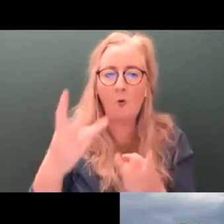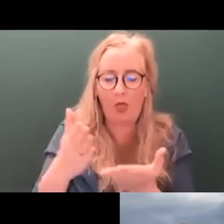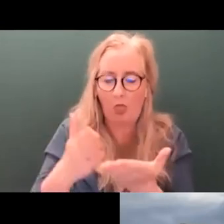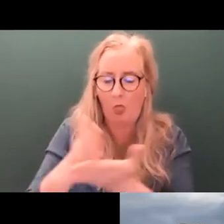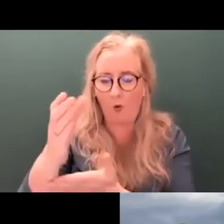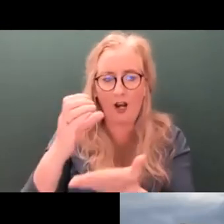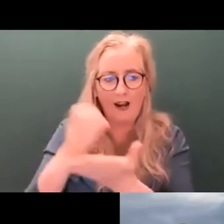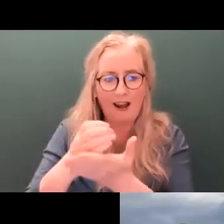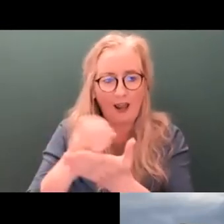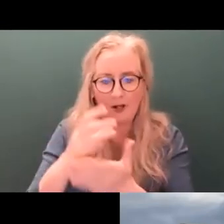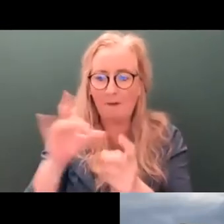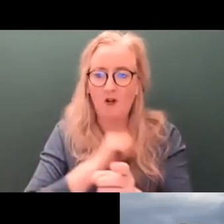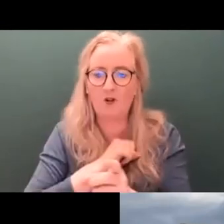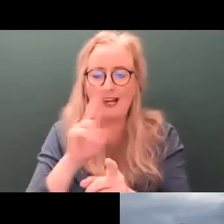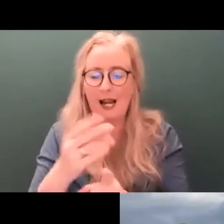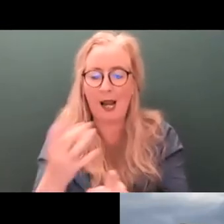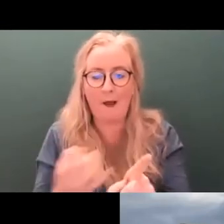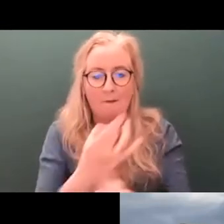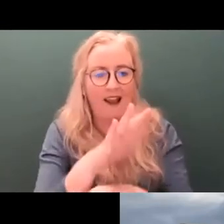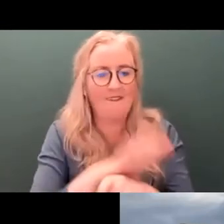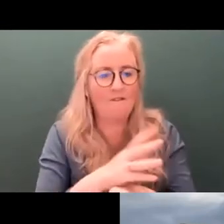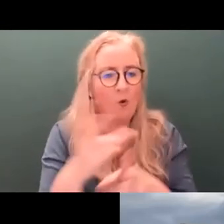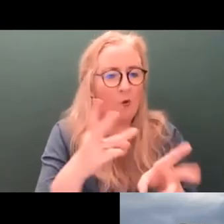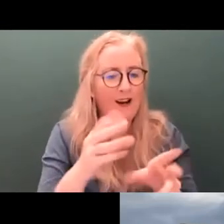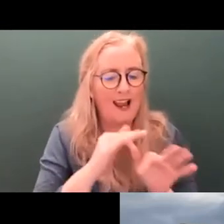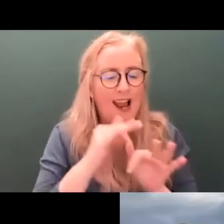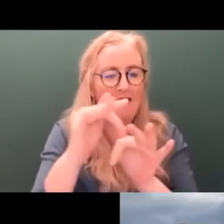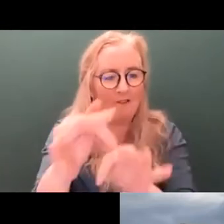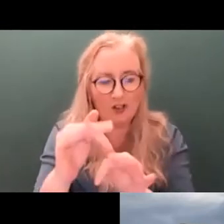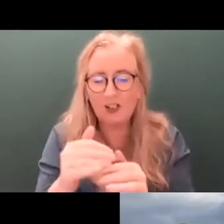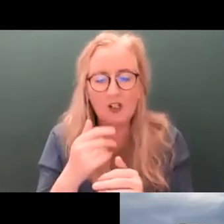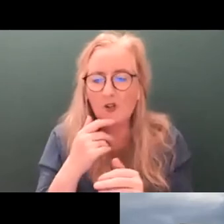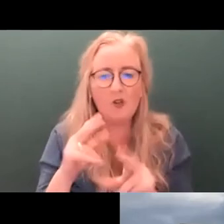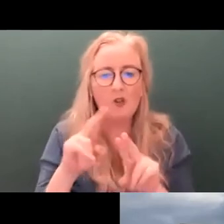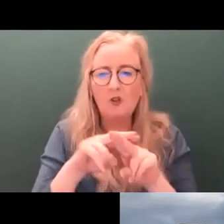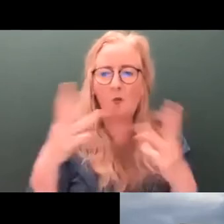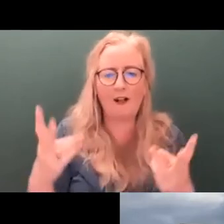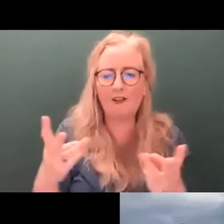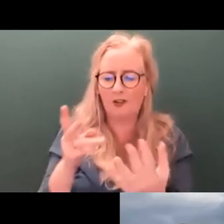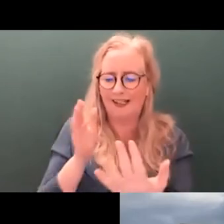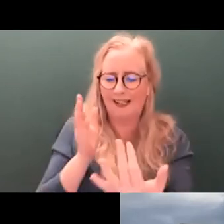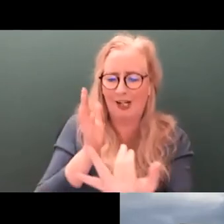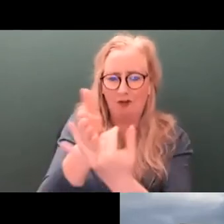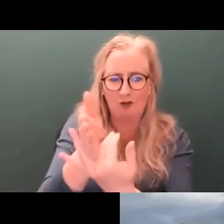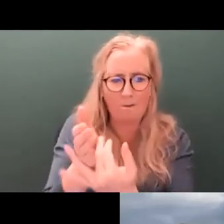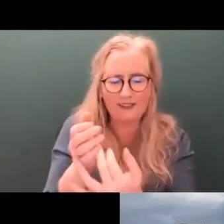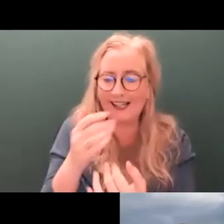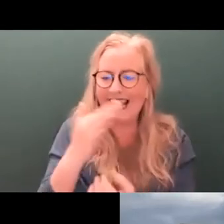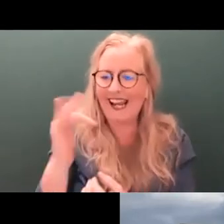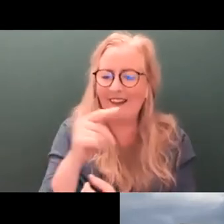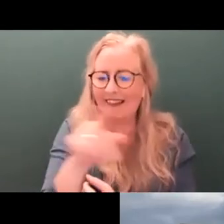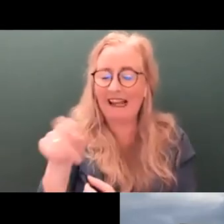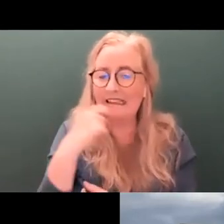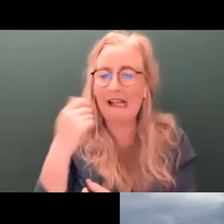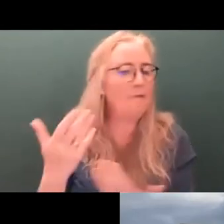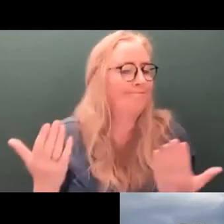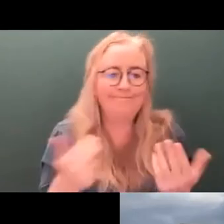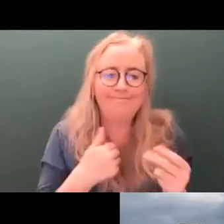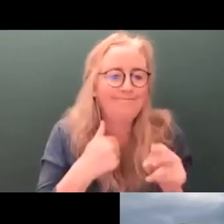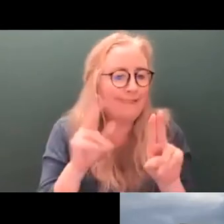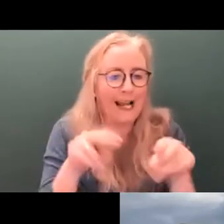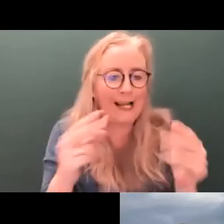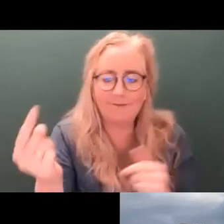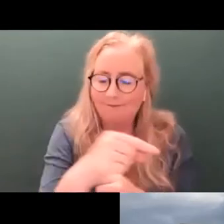so that they can apply for work later. So, you you don't need to be getting in their way or take it personally if they say I can't make it on Saturday.